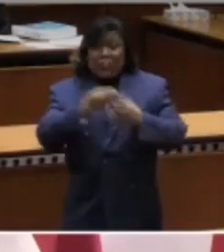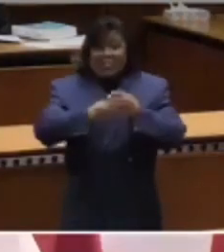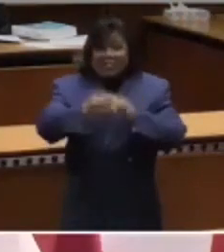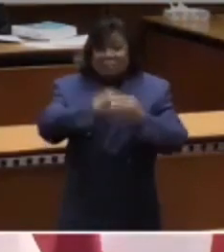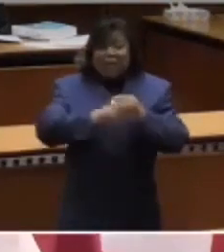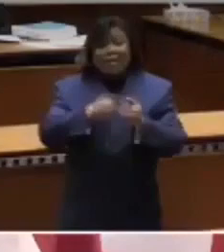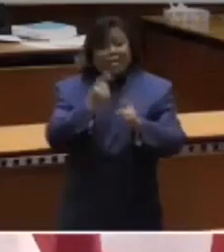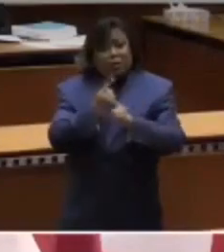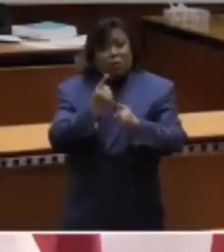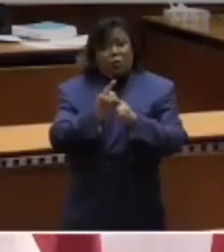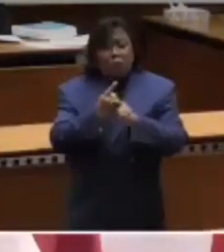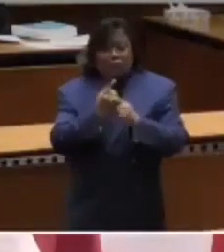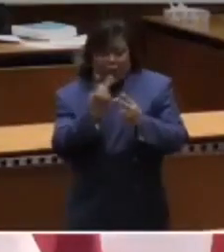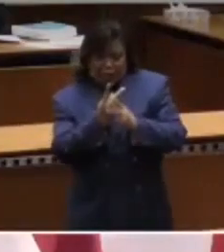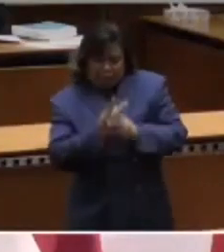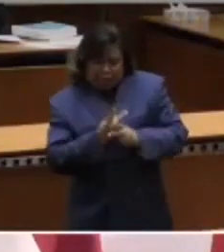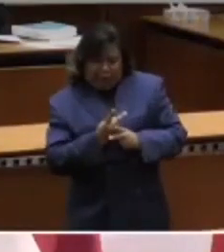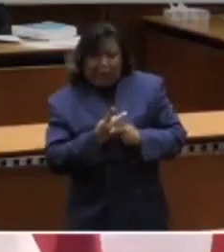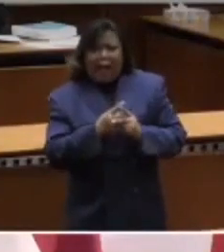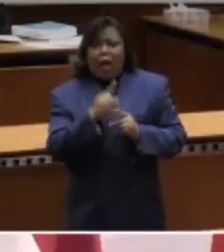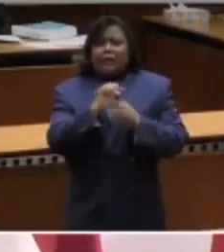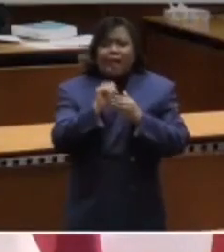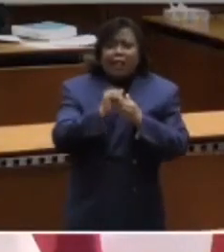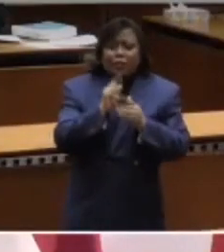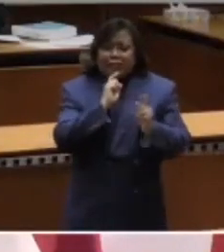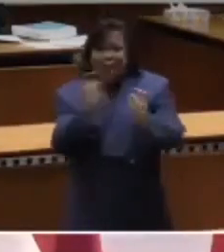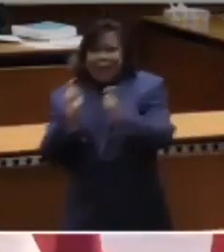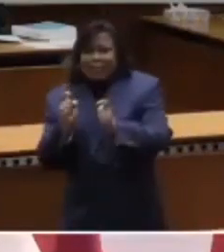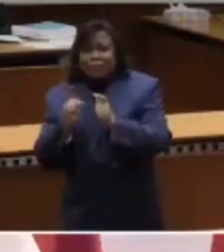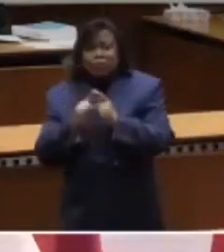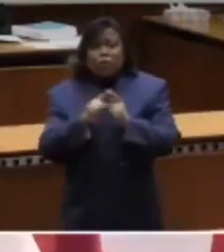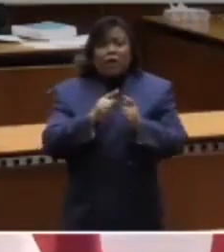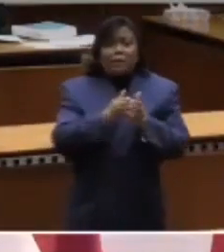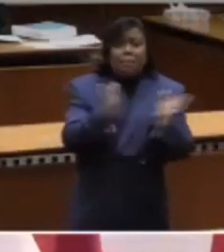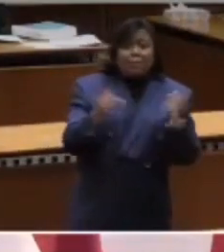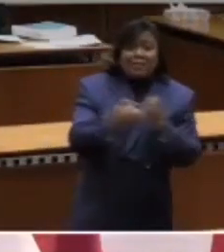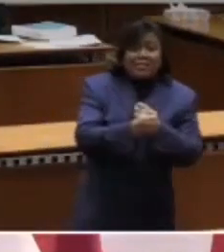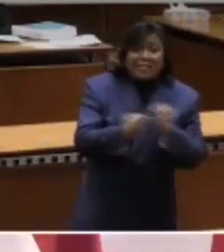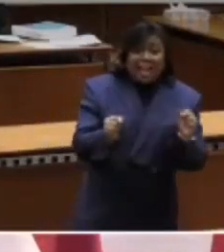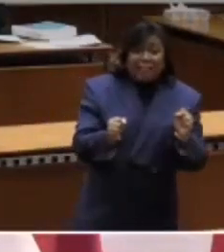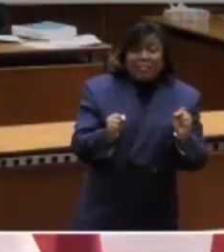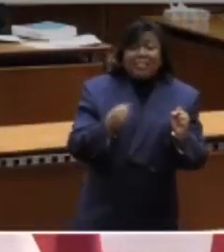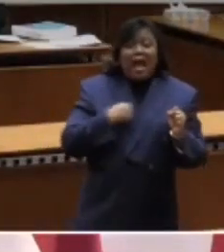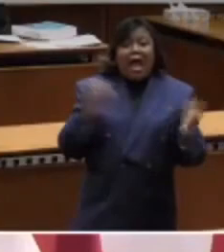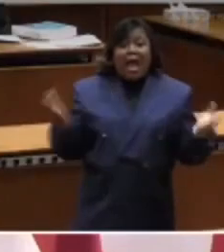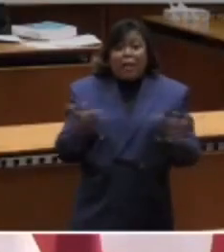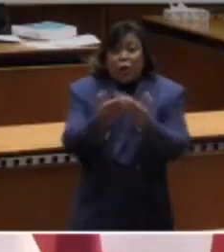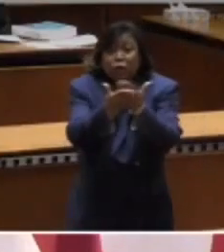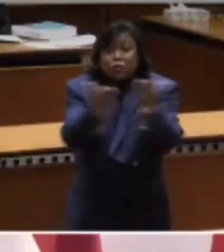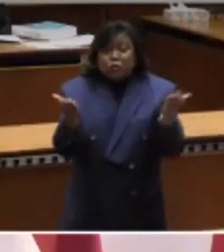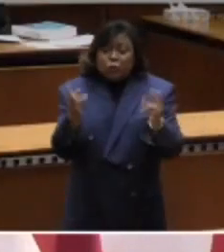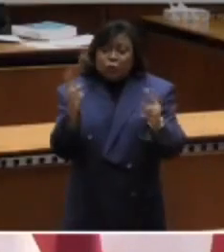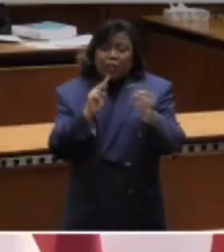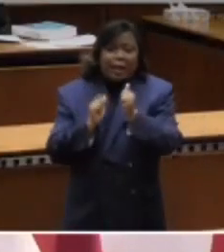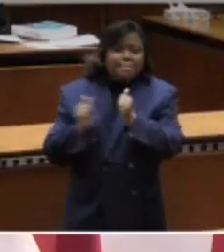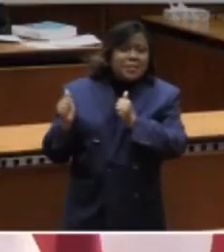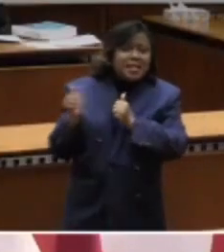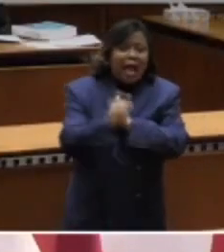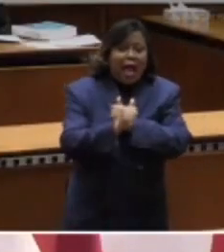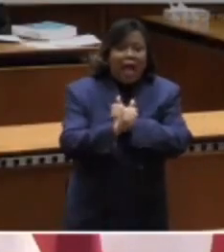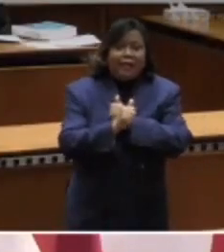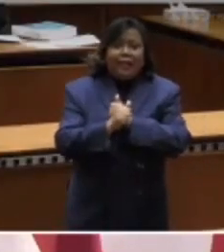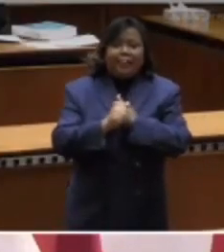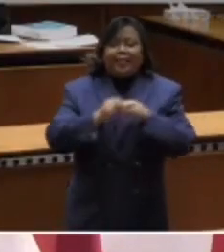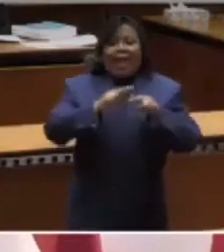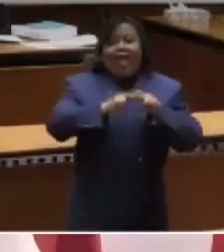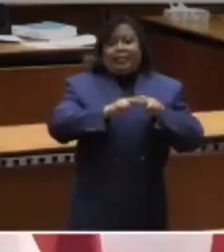and appropriately scrutinize how dollars are allocated towards public safety, I urge you to look beyond the